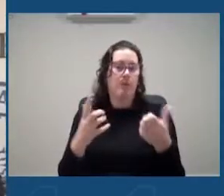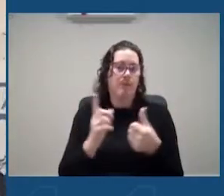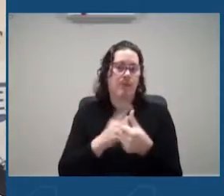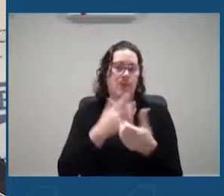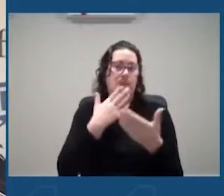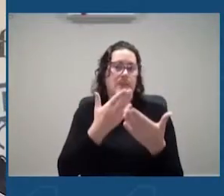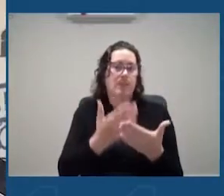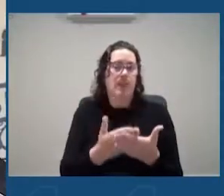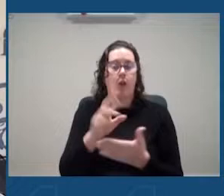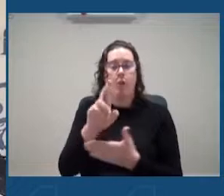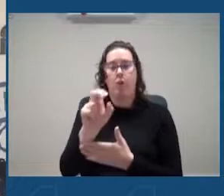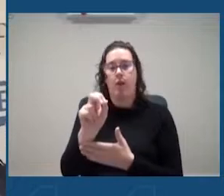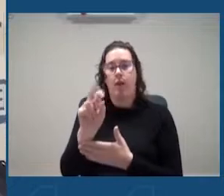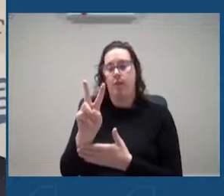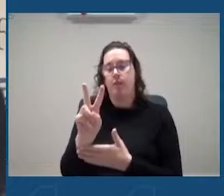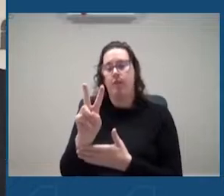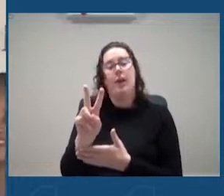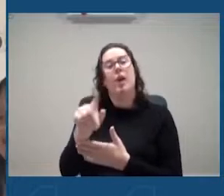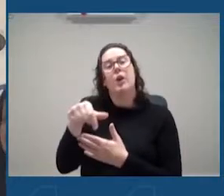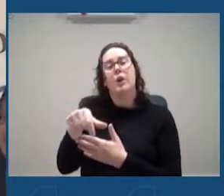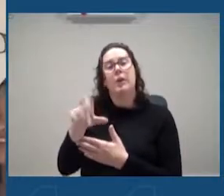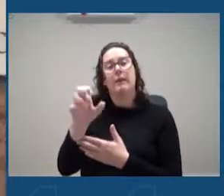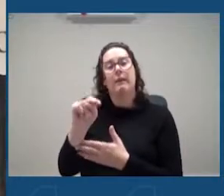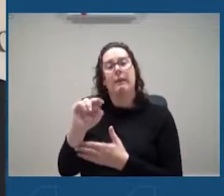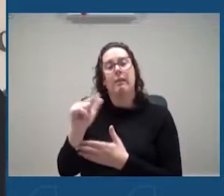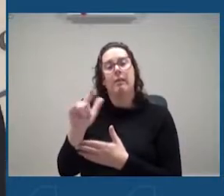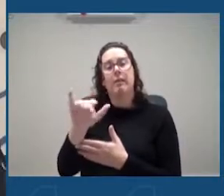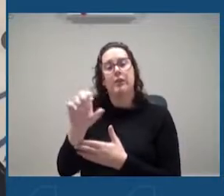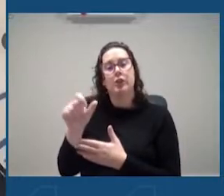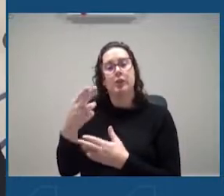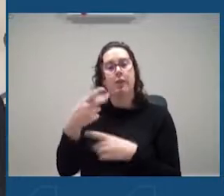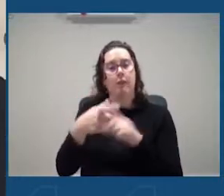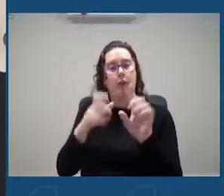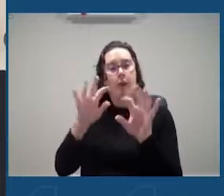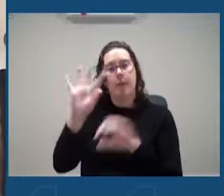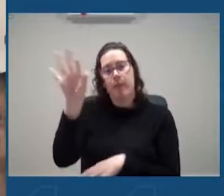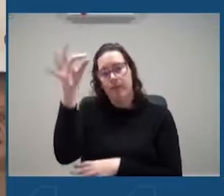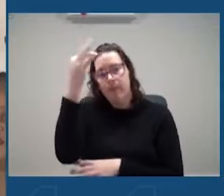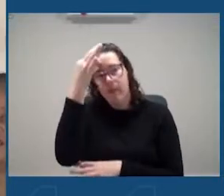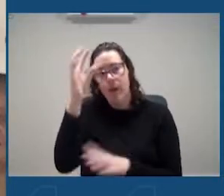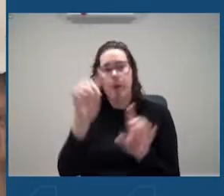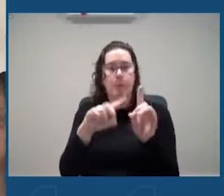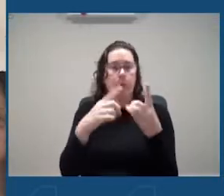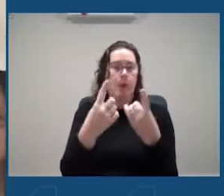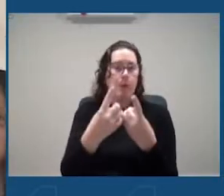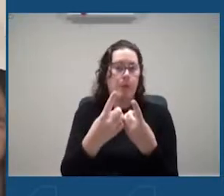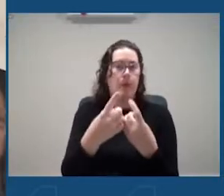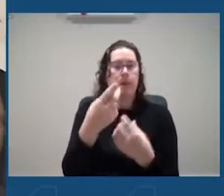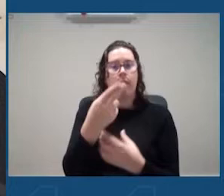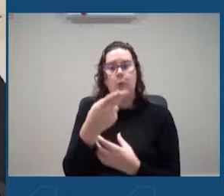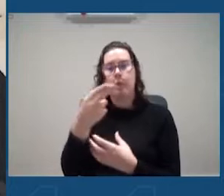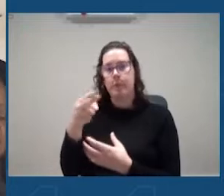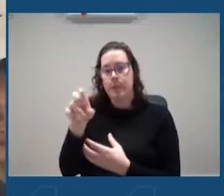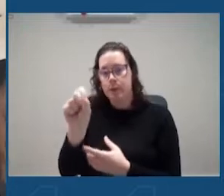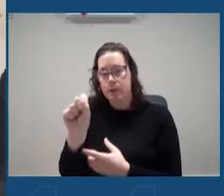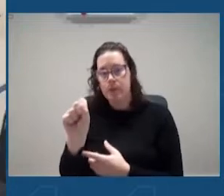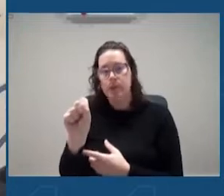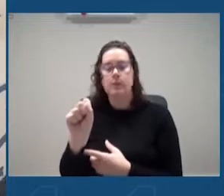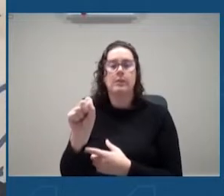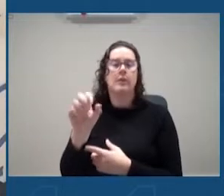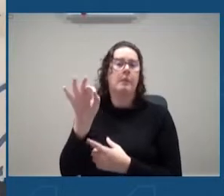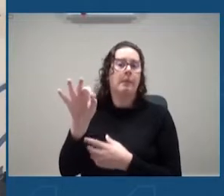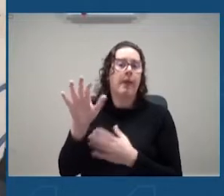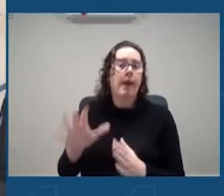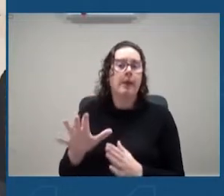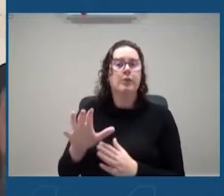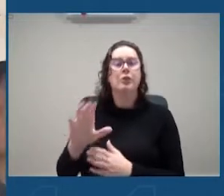Q. English from the Federal Department of Health and Human Services, Pastor Michael